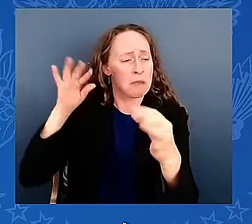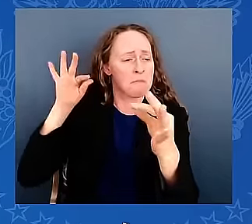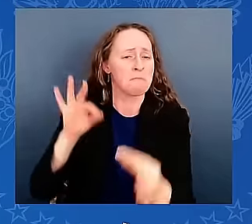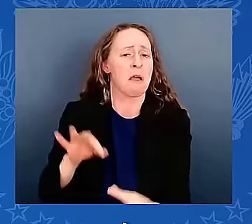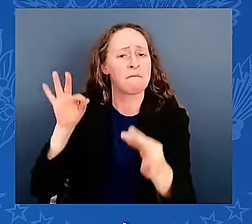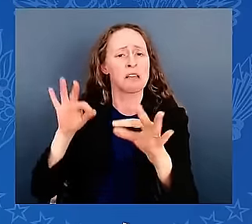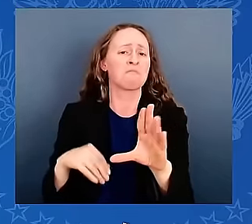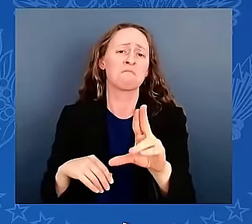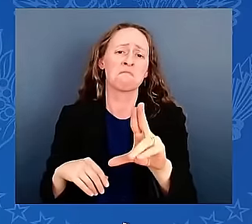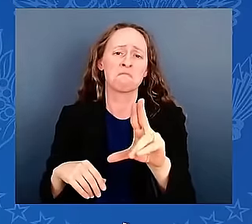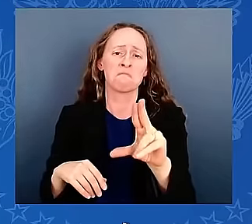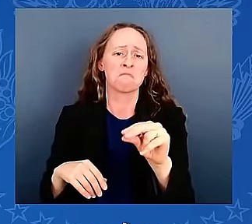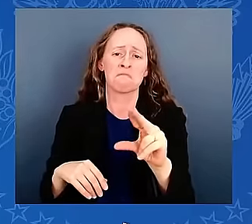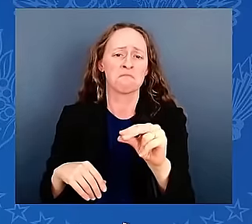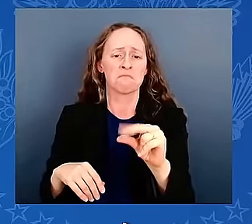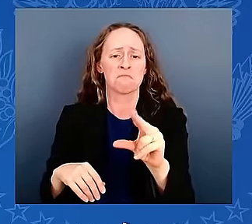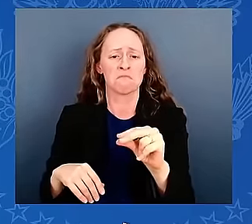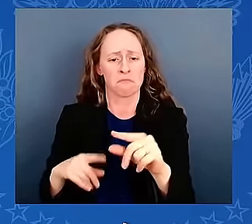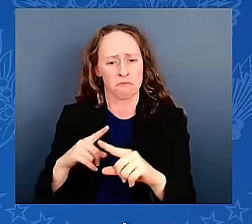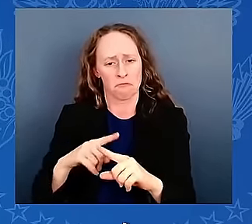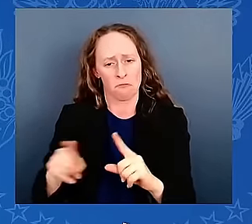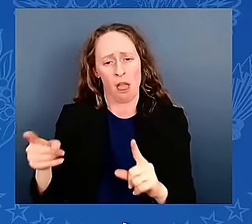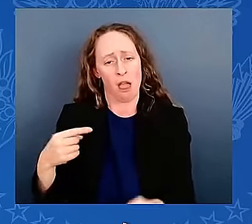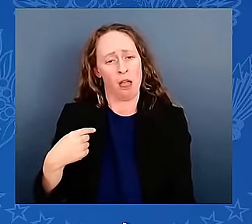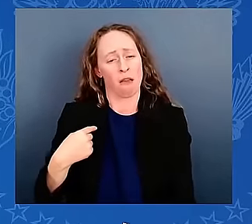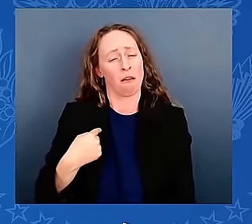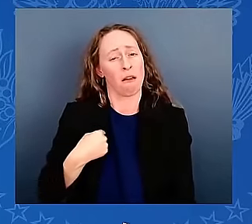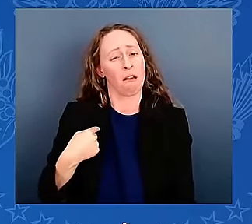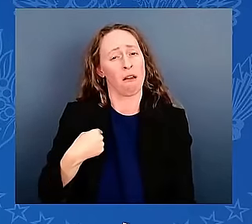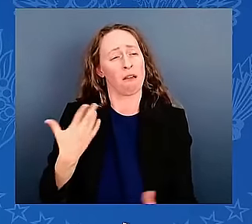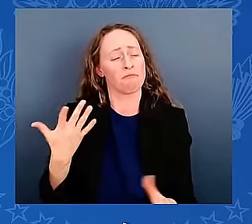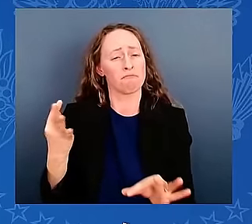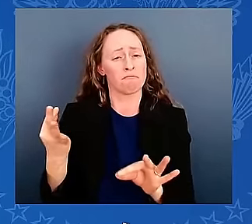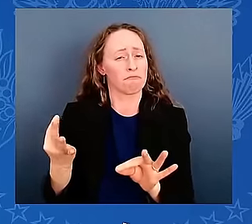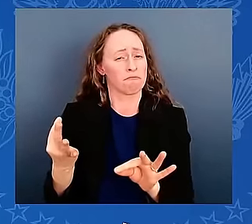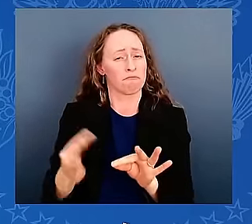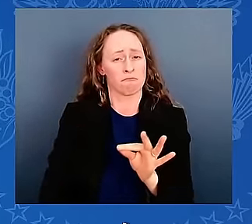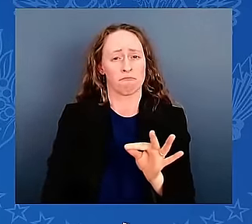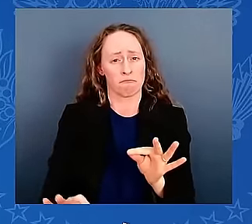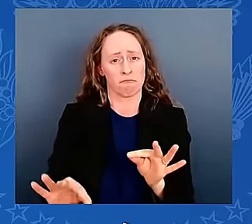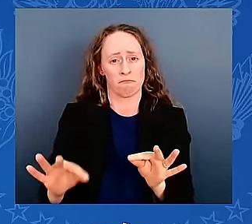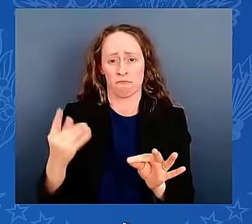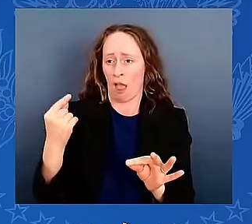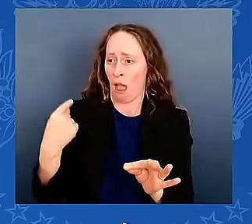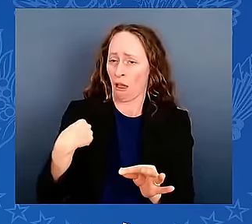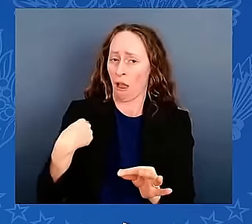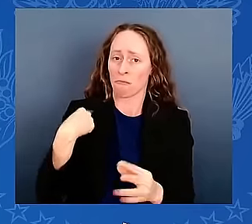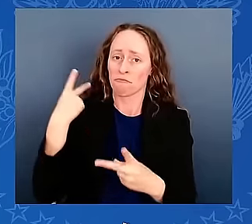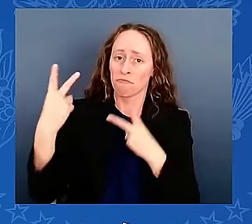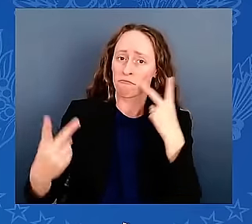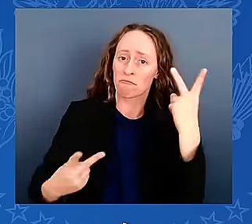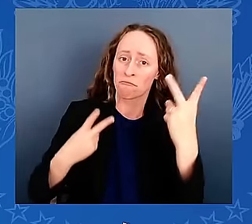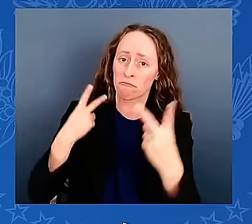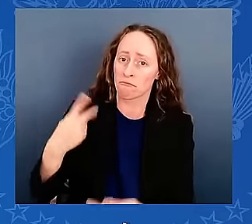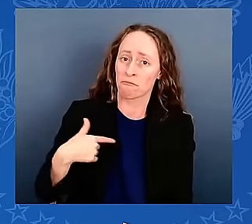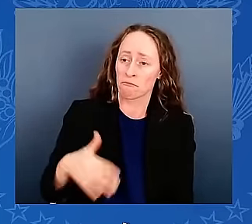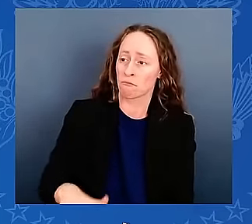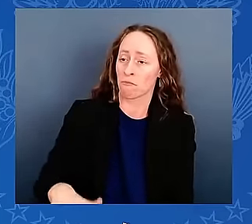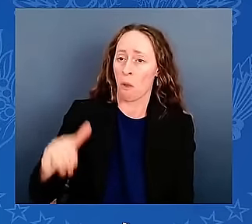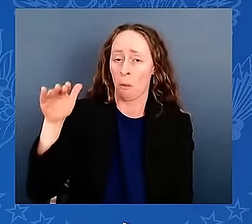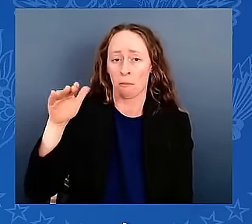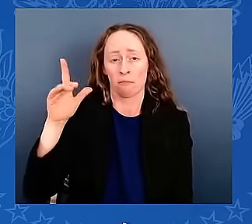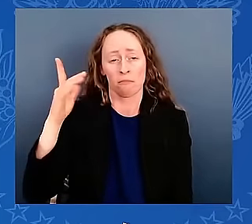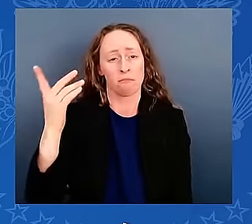the neighborhood I come from, everybody deserves a shot, just a shot, no guarantee. Give hate no safe